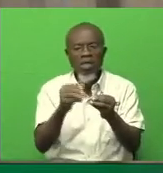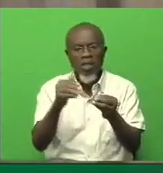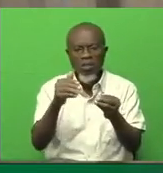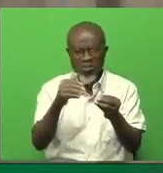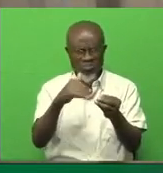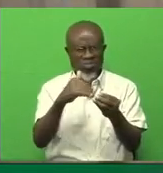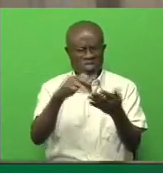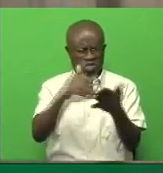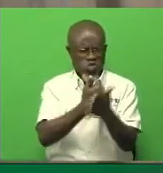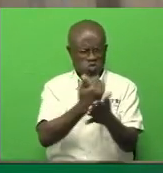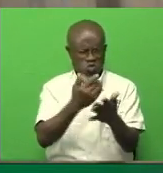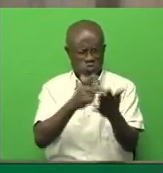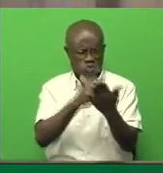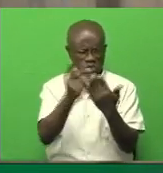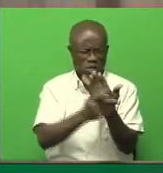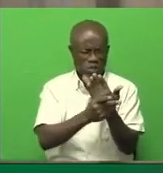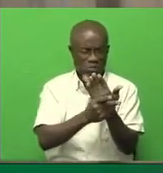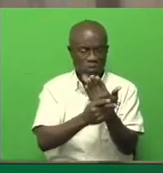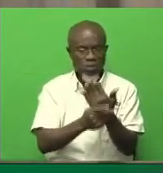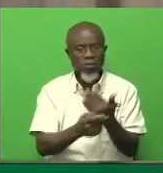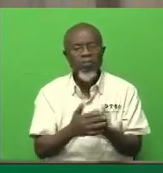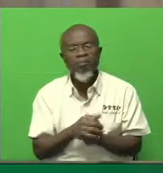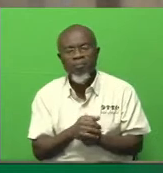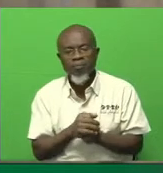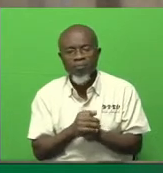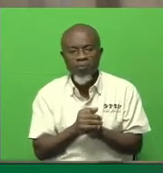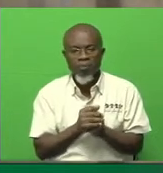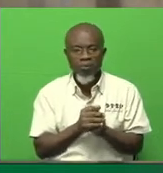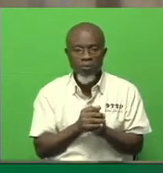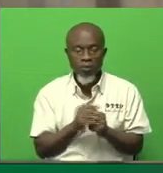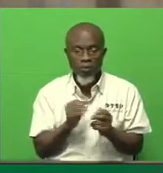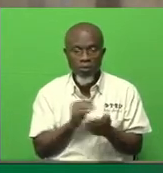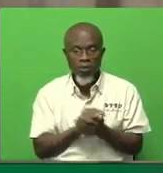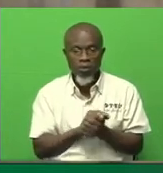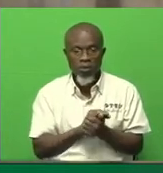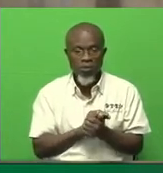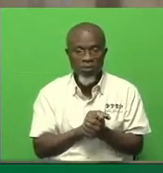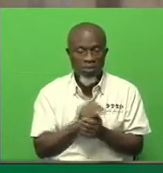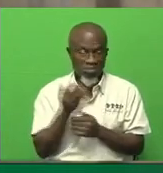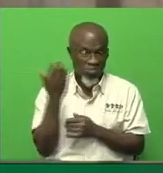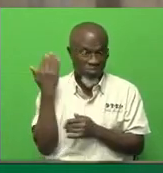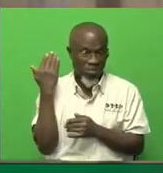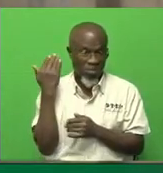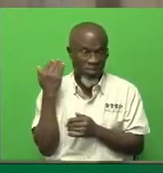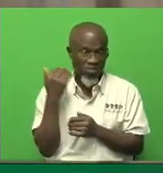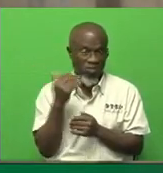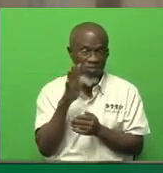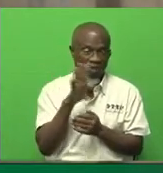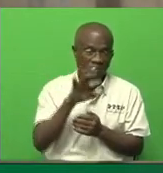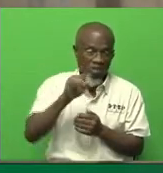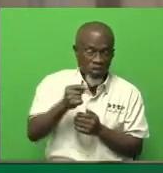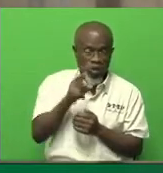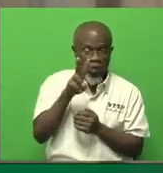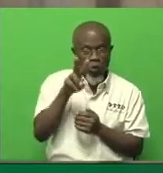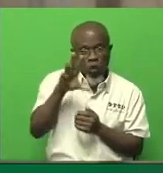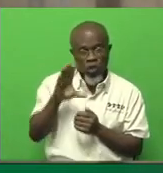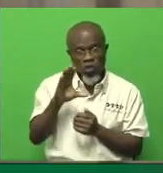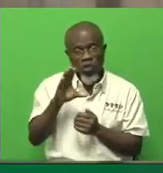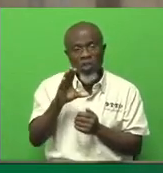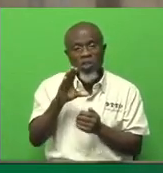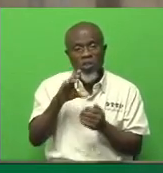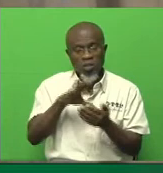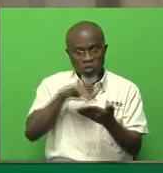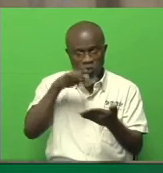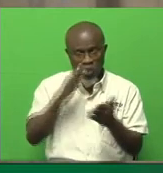program then spoke about the holistic development at that time over 5200 students would have participated